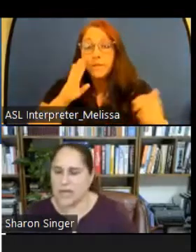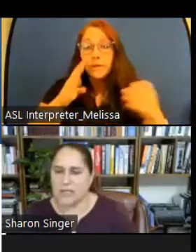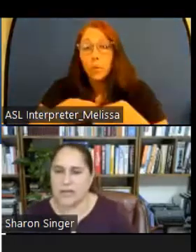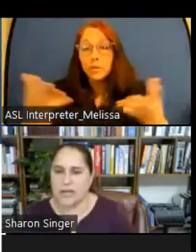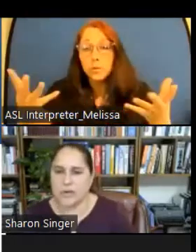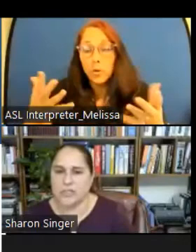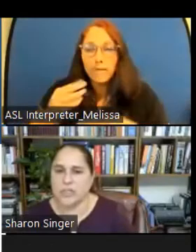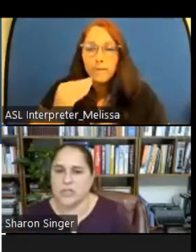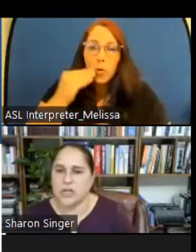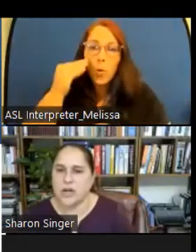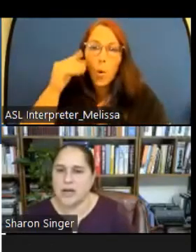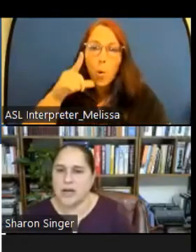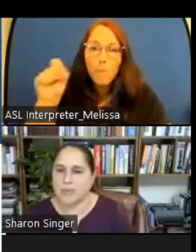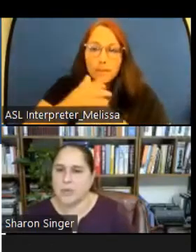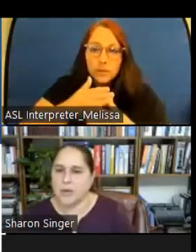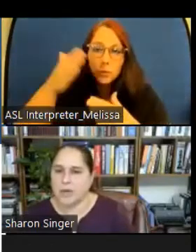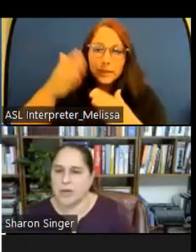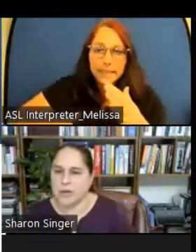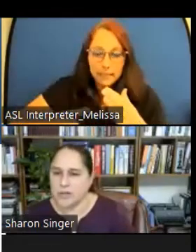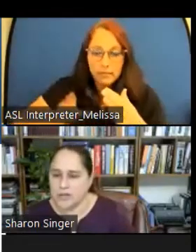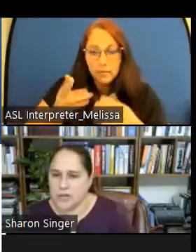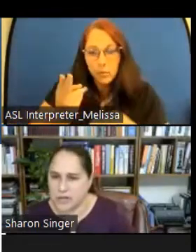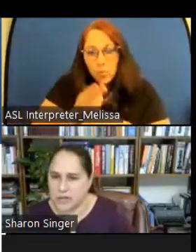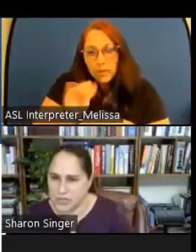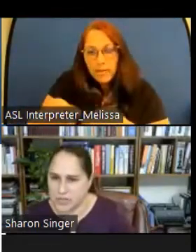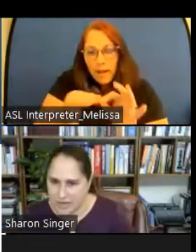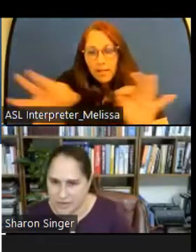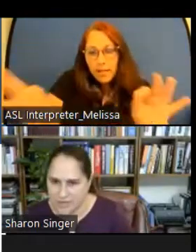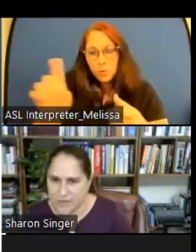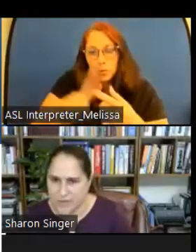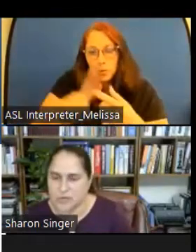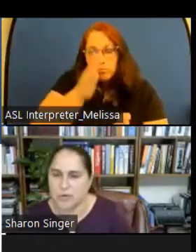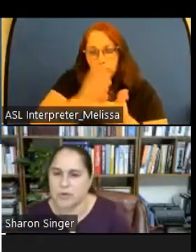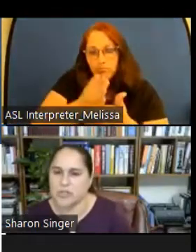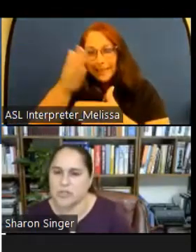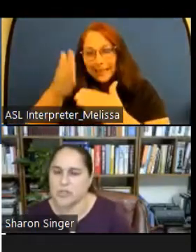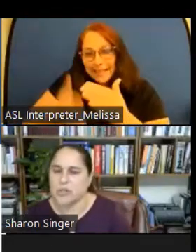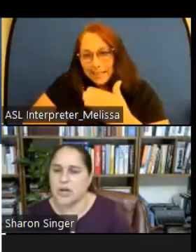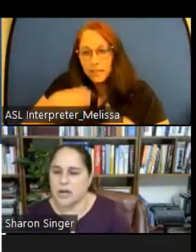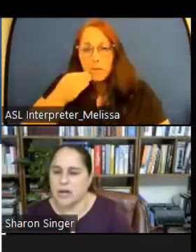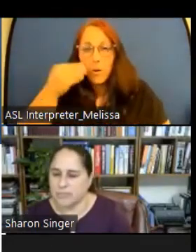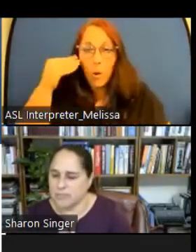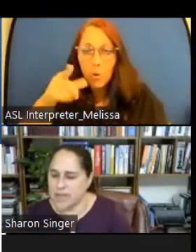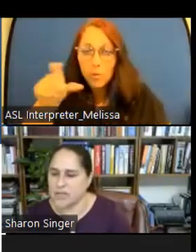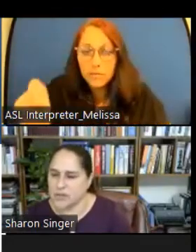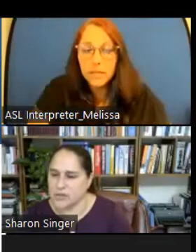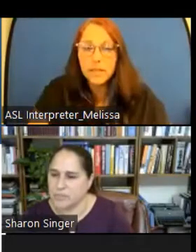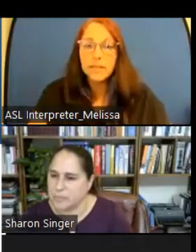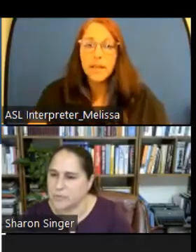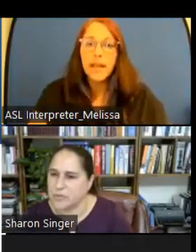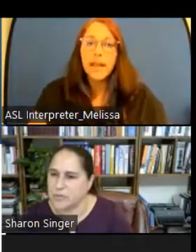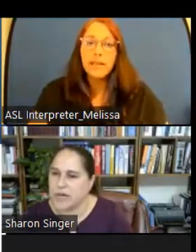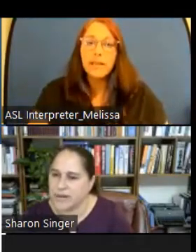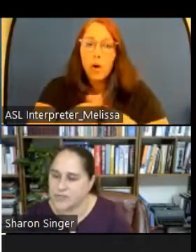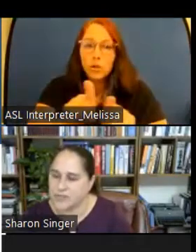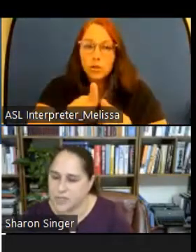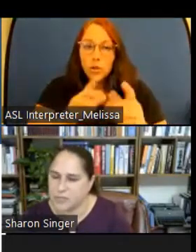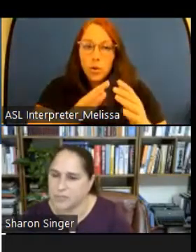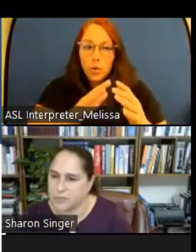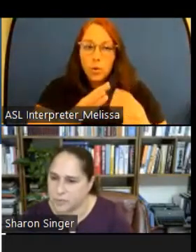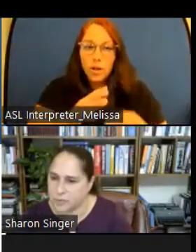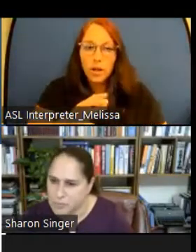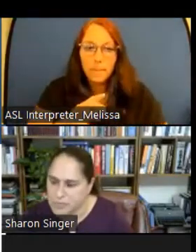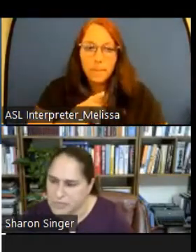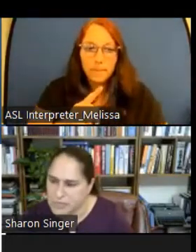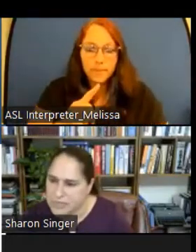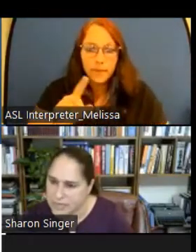using that language. But what I would also, and using a housing first approach, making sure that people don't have to jump